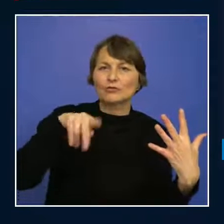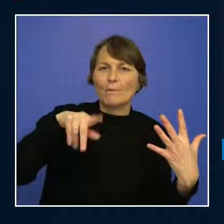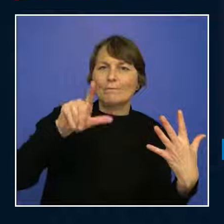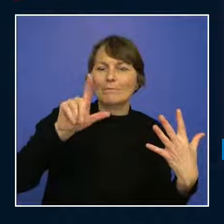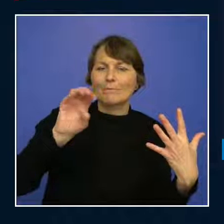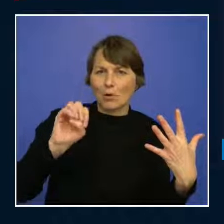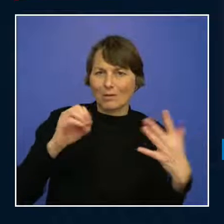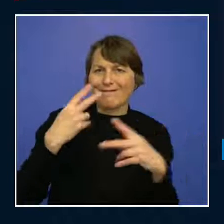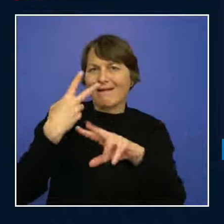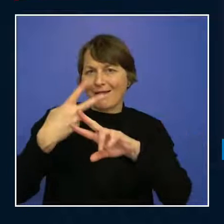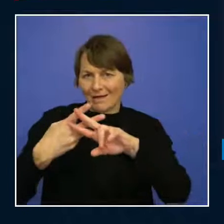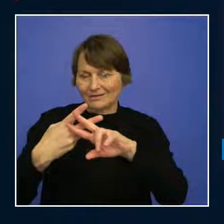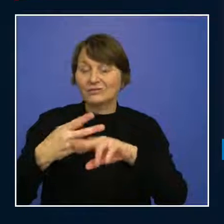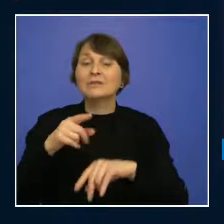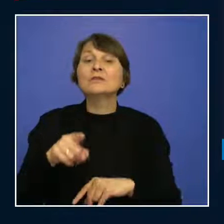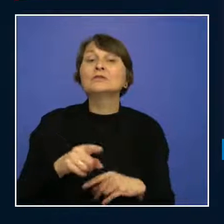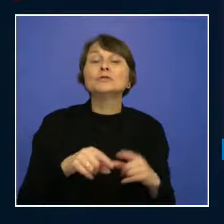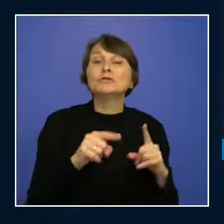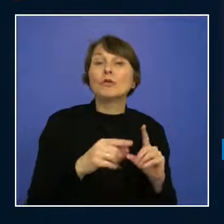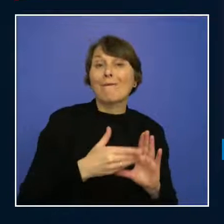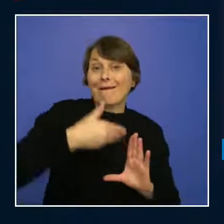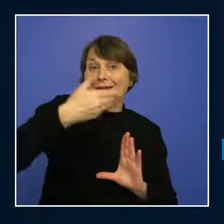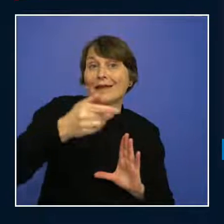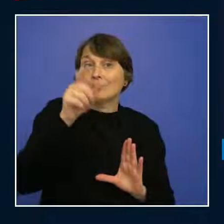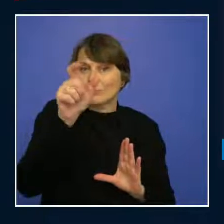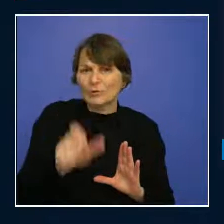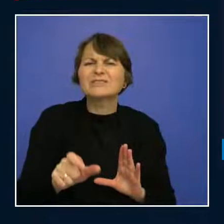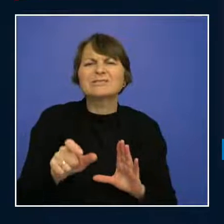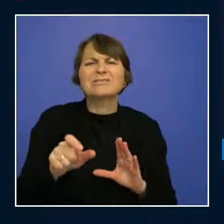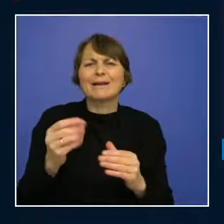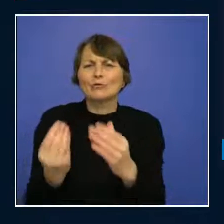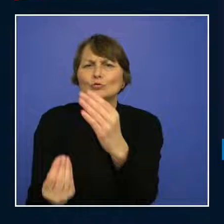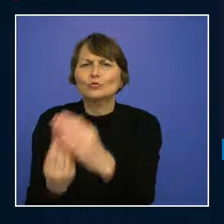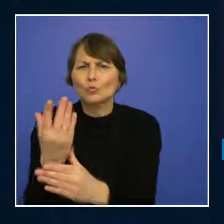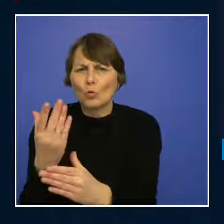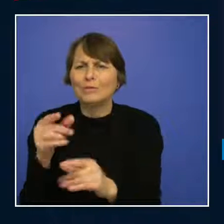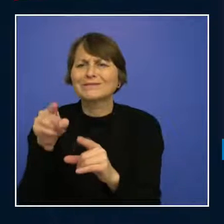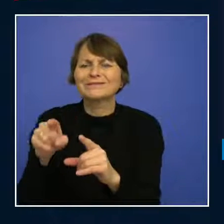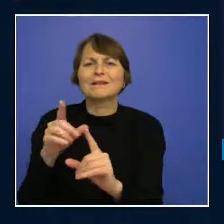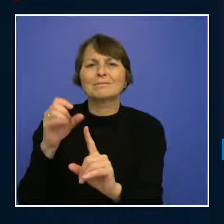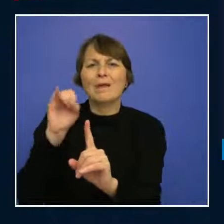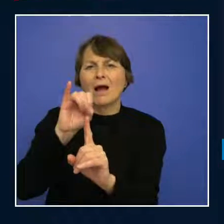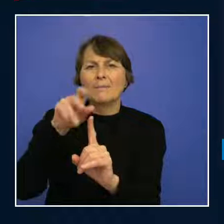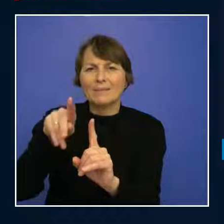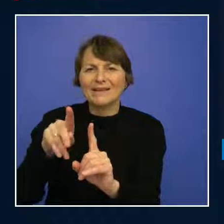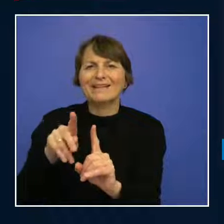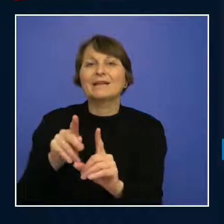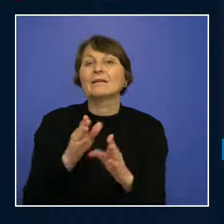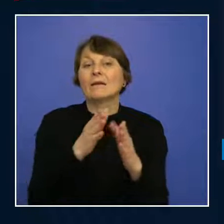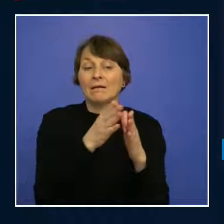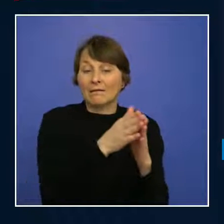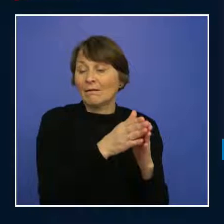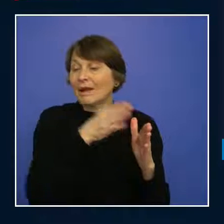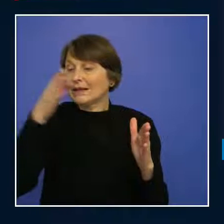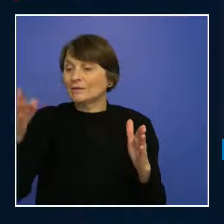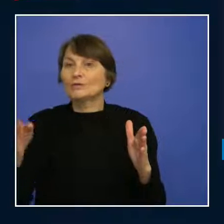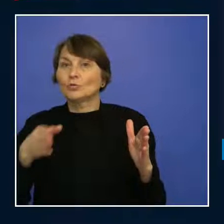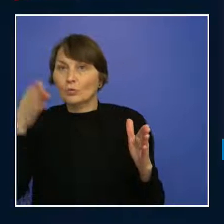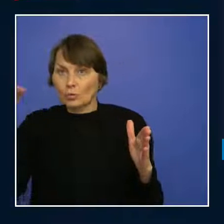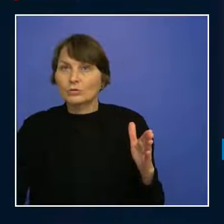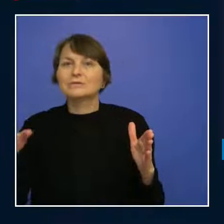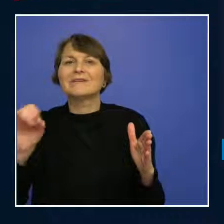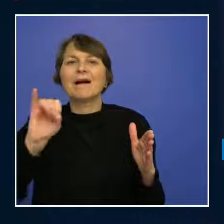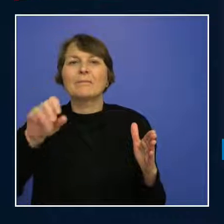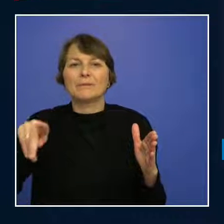user matches a source IP, source port, destination IP, destination port, and protocol, then it'll always send it to